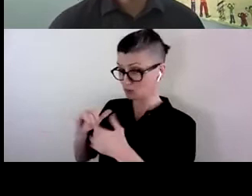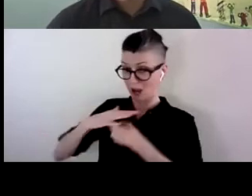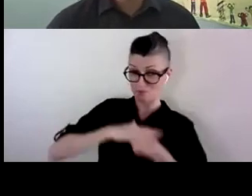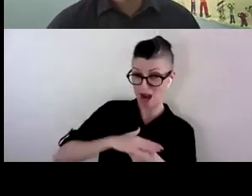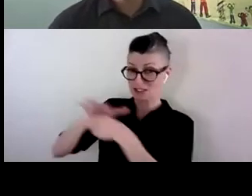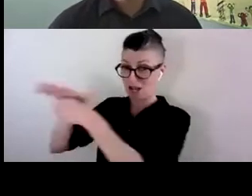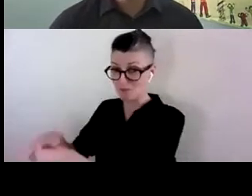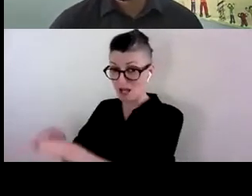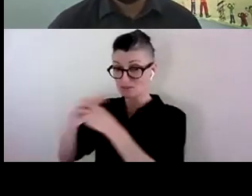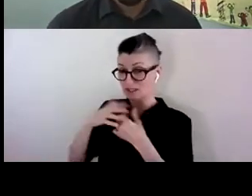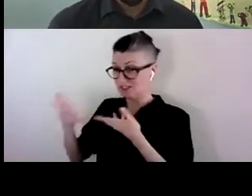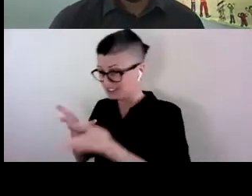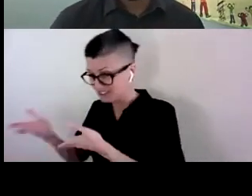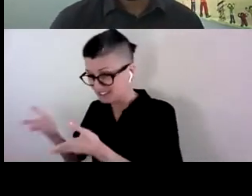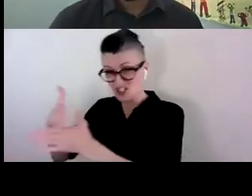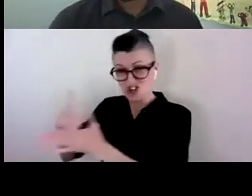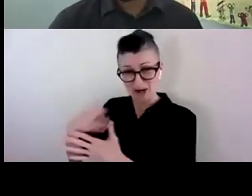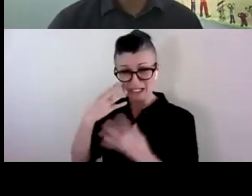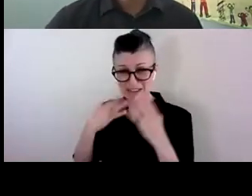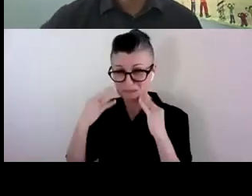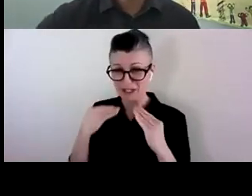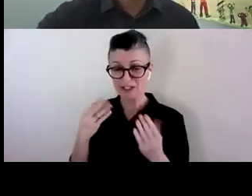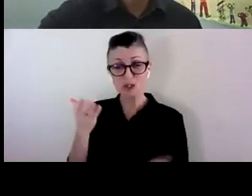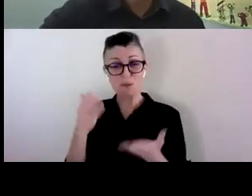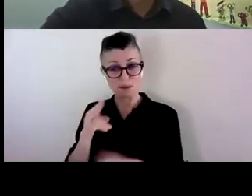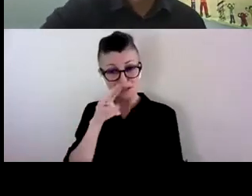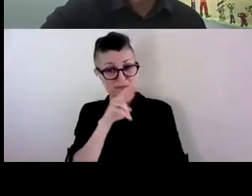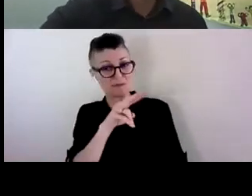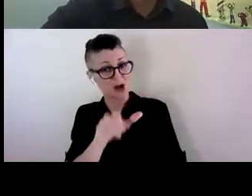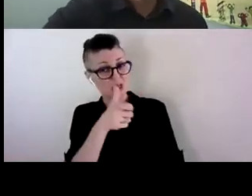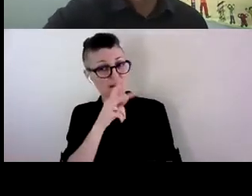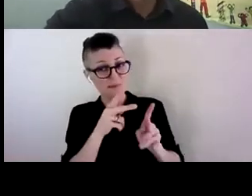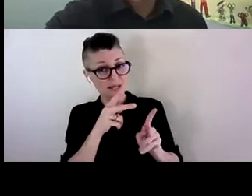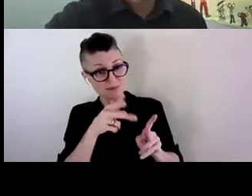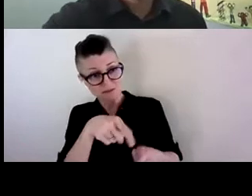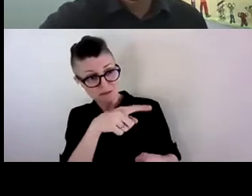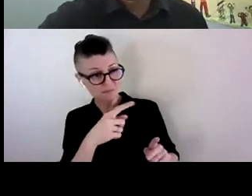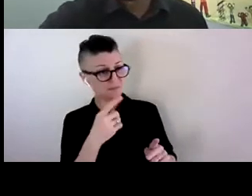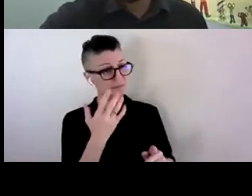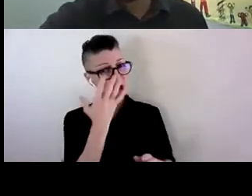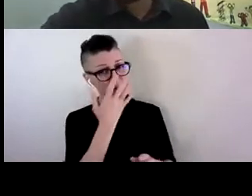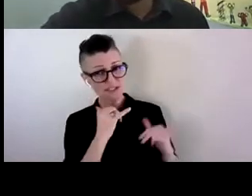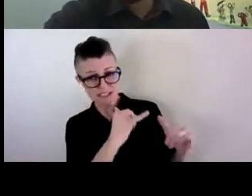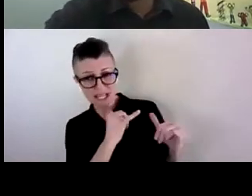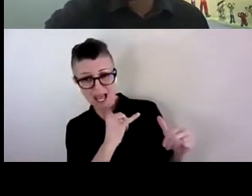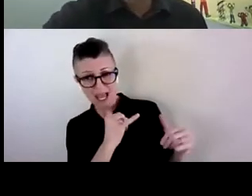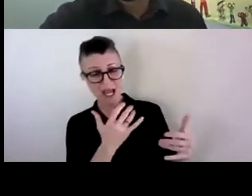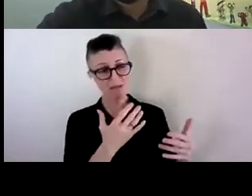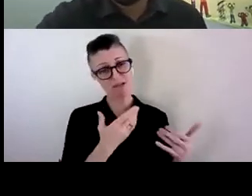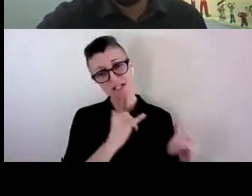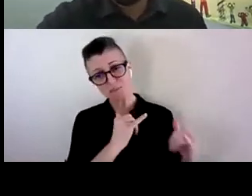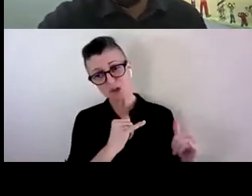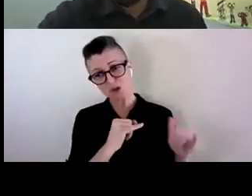experiences faced by other people who, we might not even know, but still look like us, or, we have a shared identity